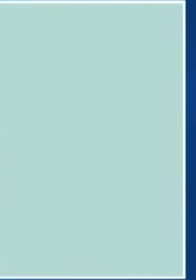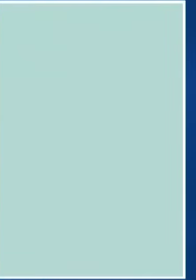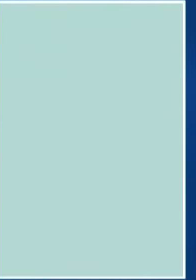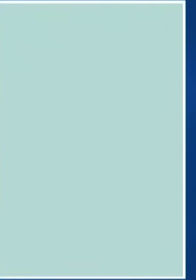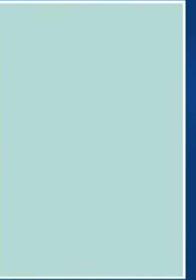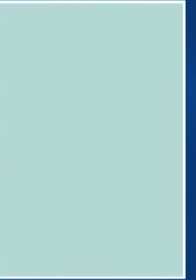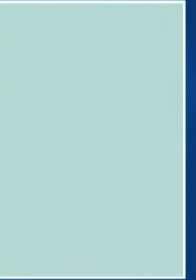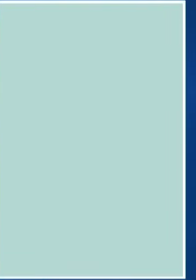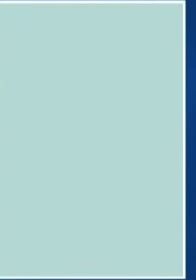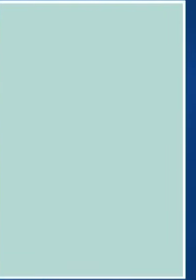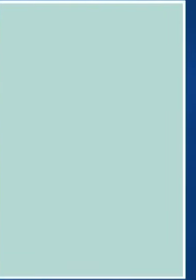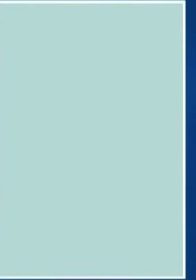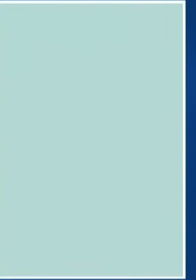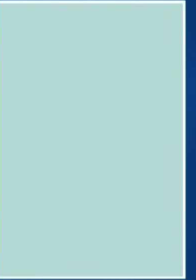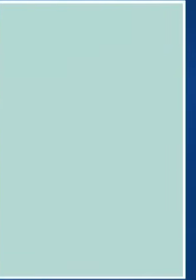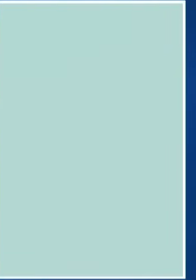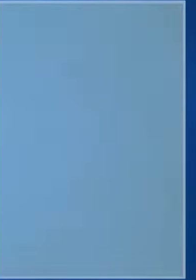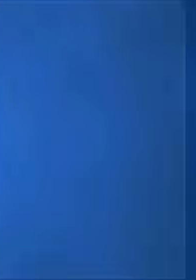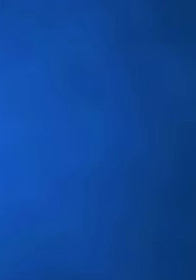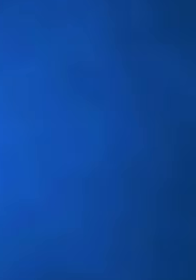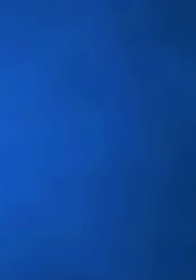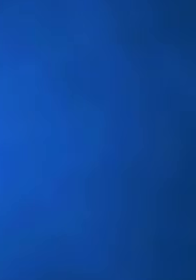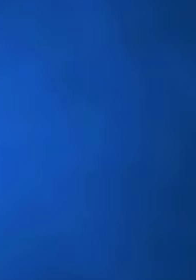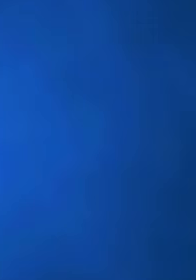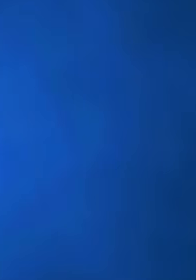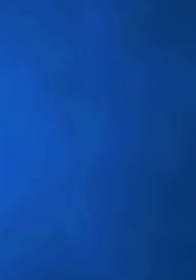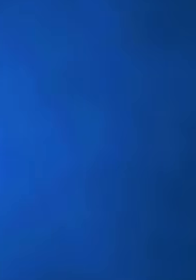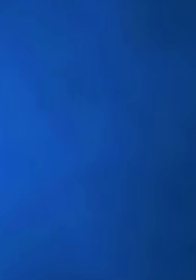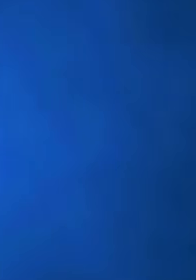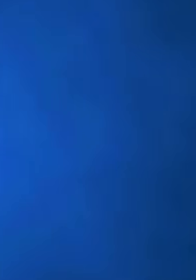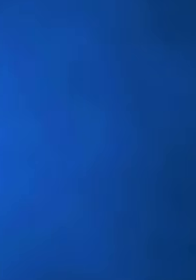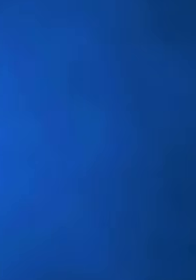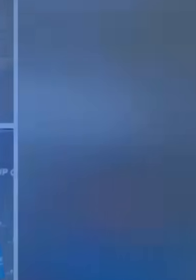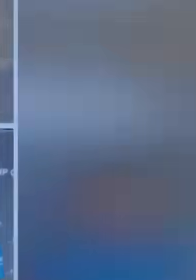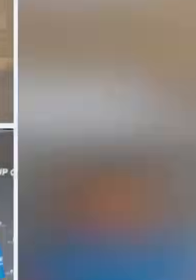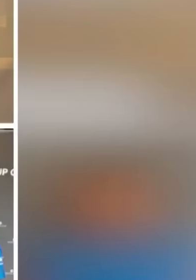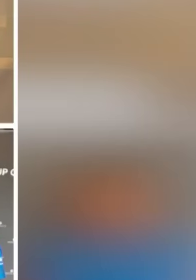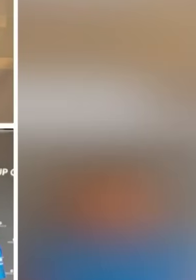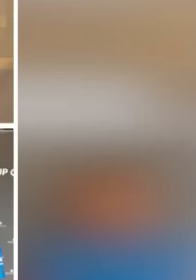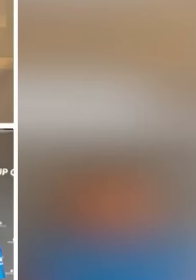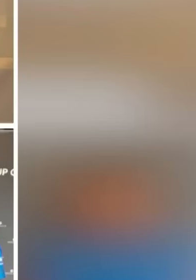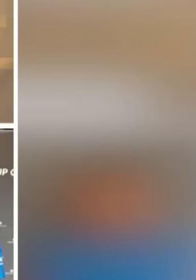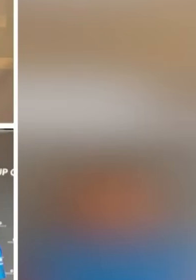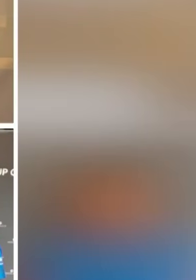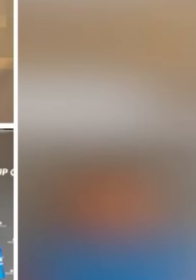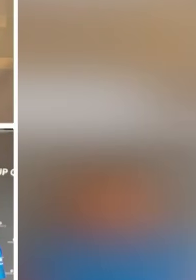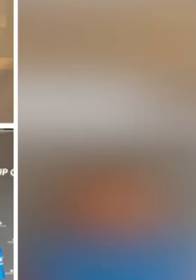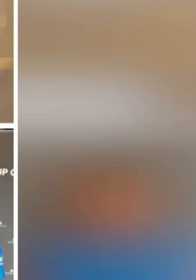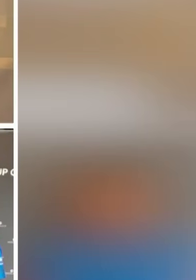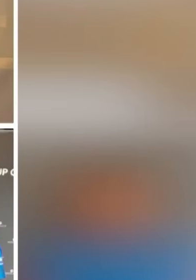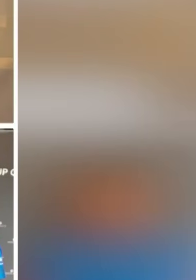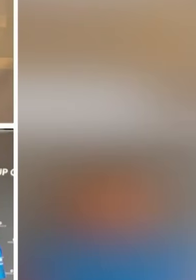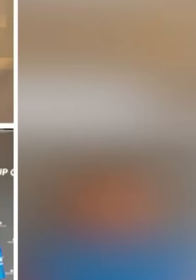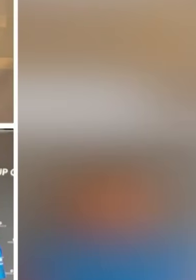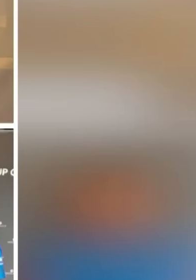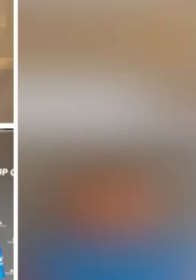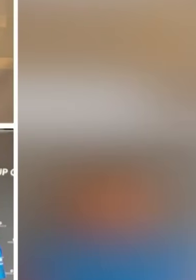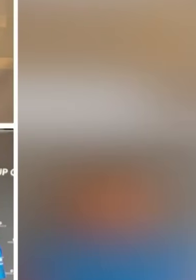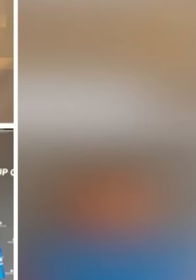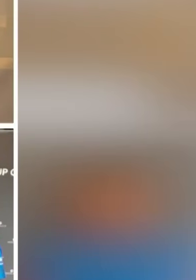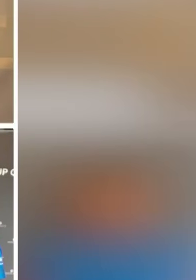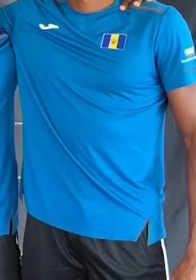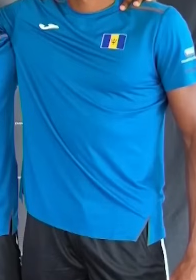Palm Hills Sports Club, and King will face Benjamin Hassan in match 1 before Kaipo